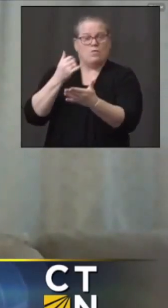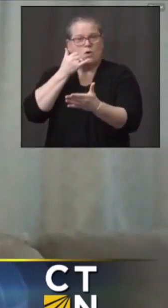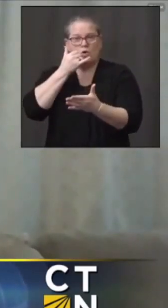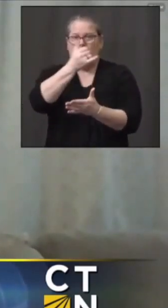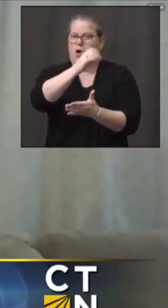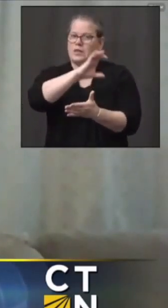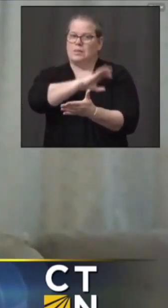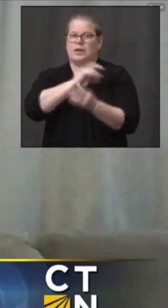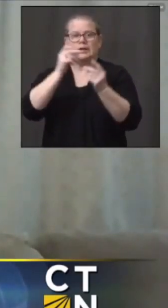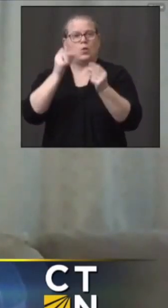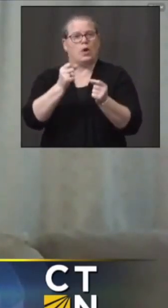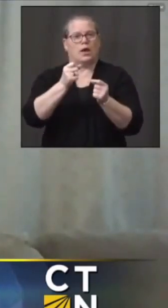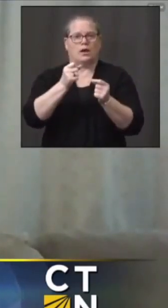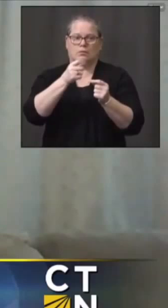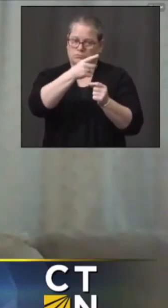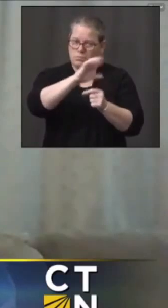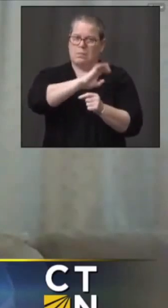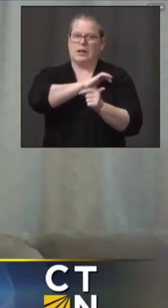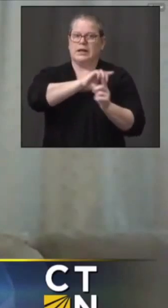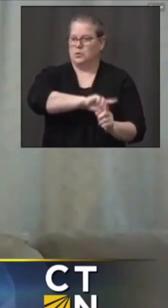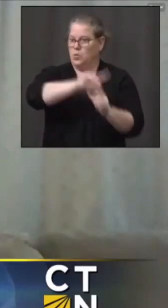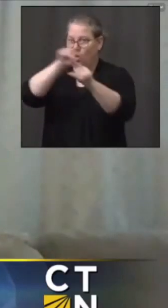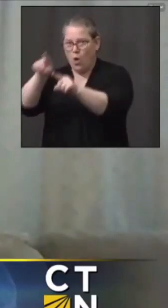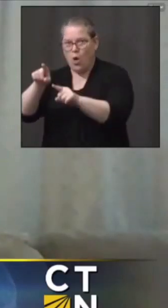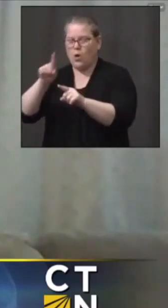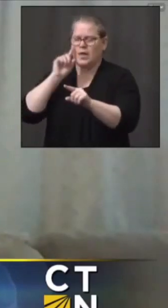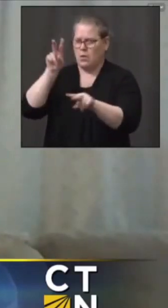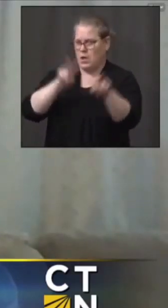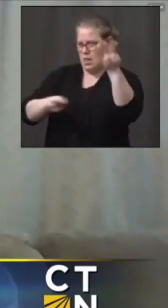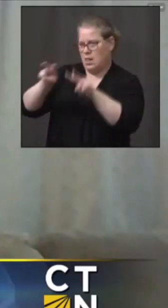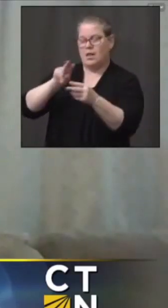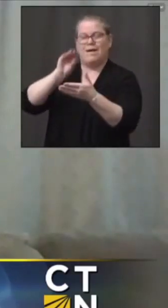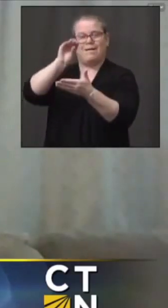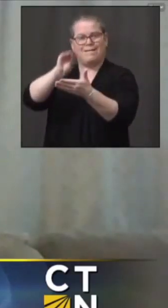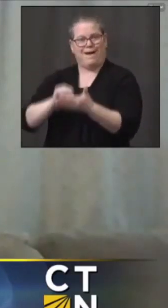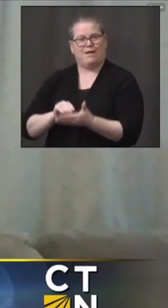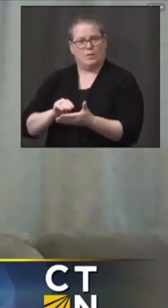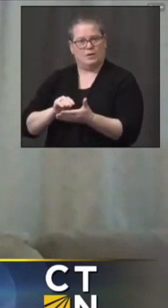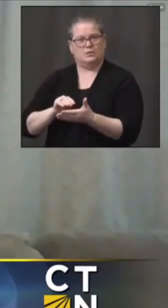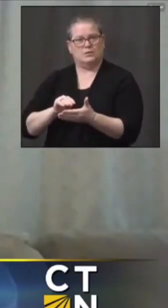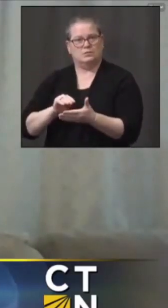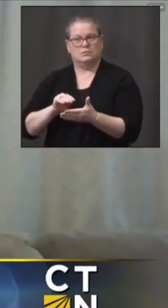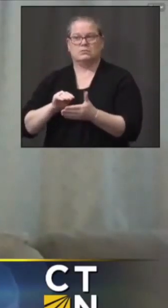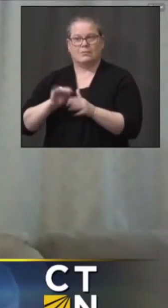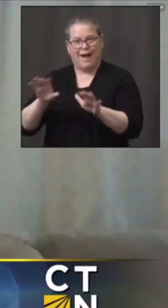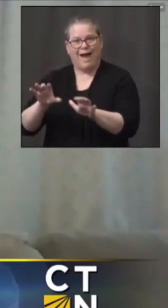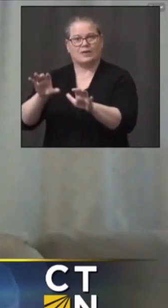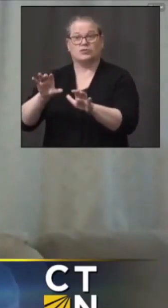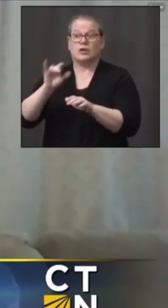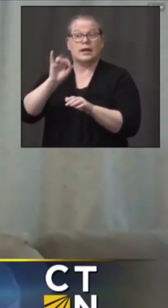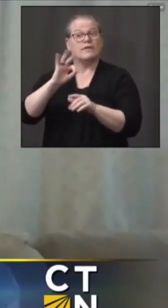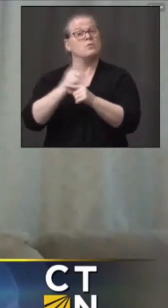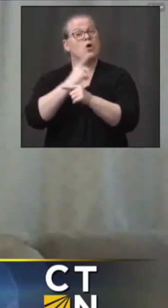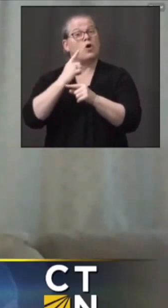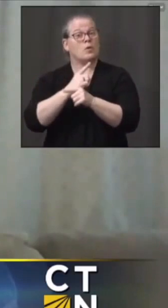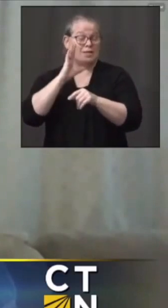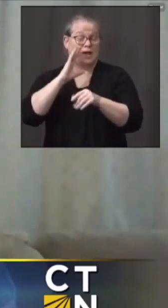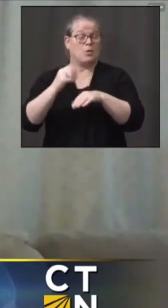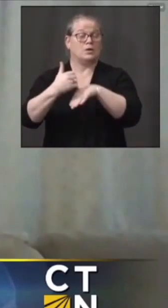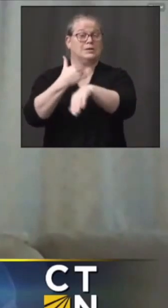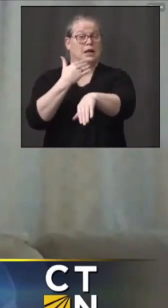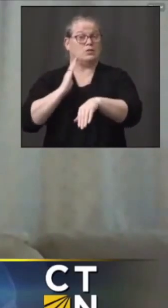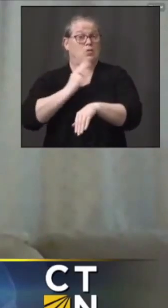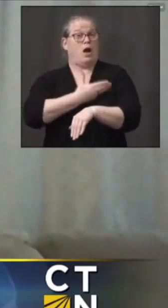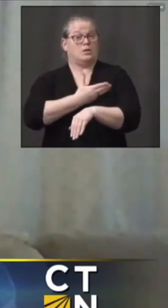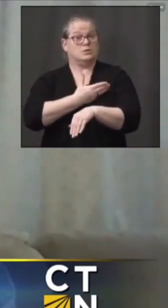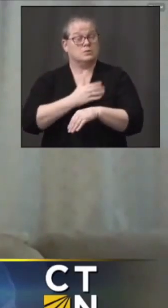can go out there, document it, and take action, and then, if appropriate, make a referral to us. So that